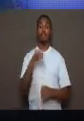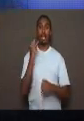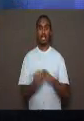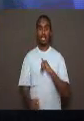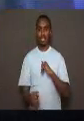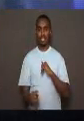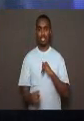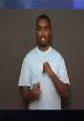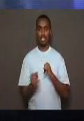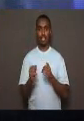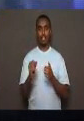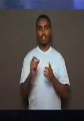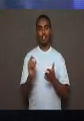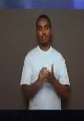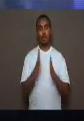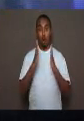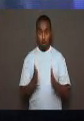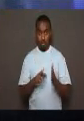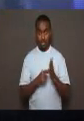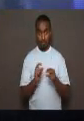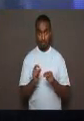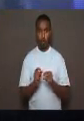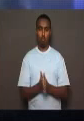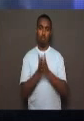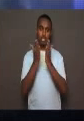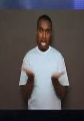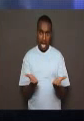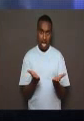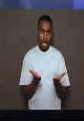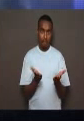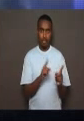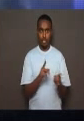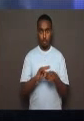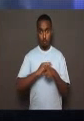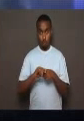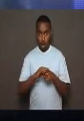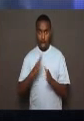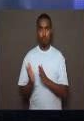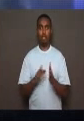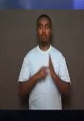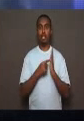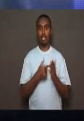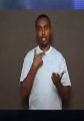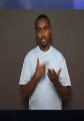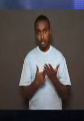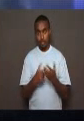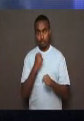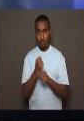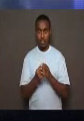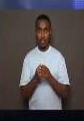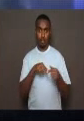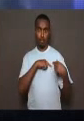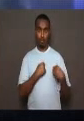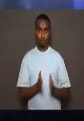Finally, an author is someone who writes books as a profession. These could be works of